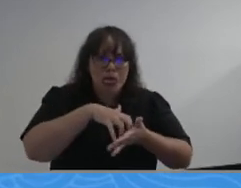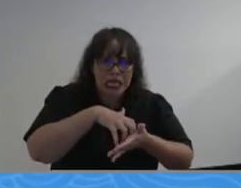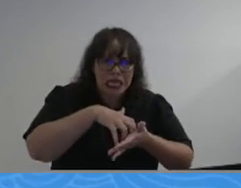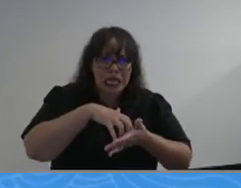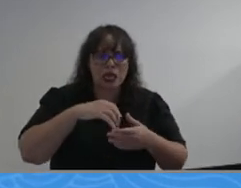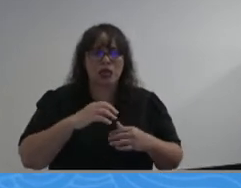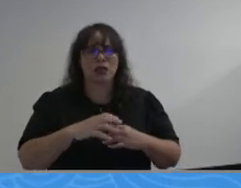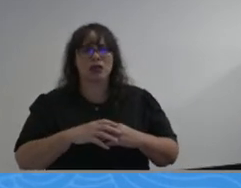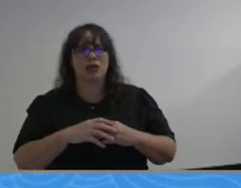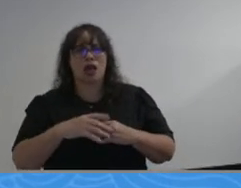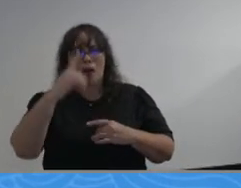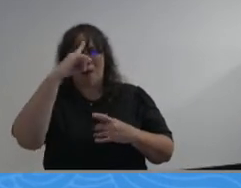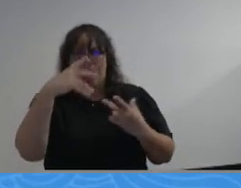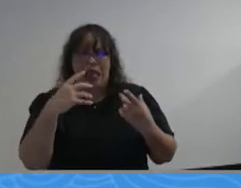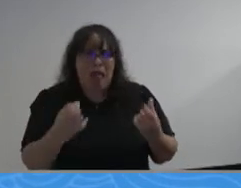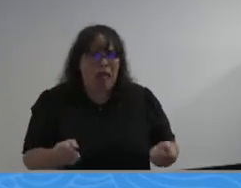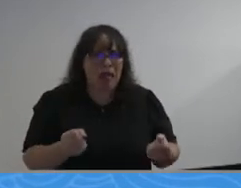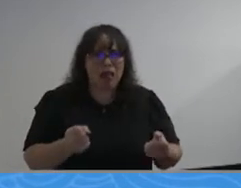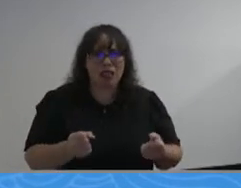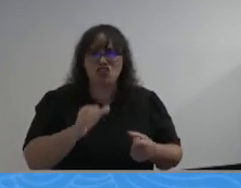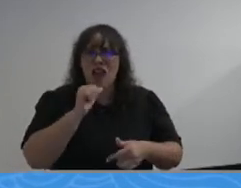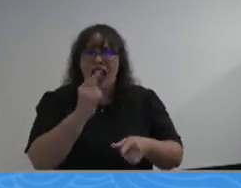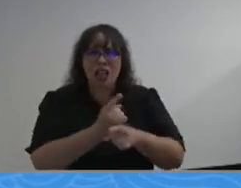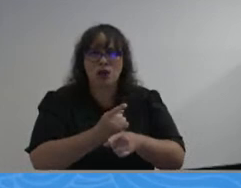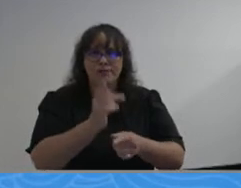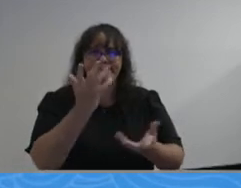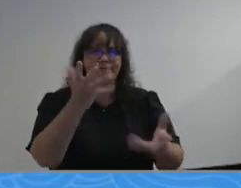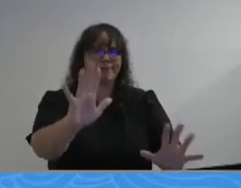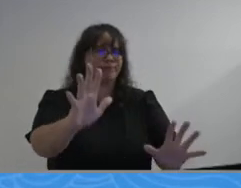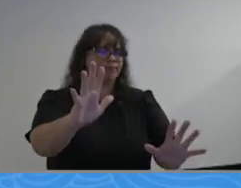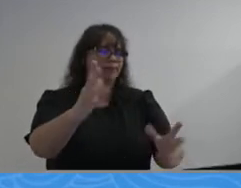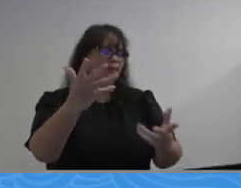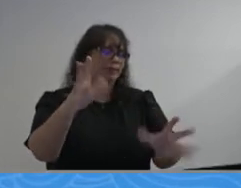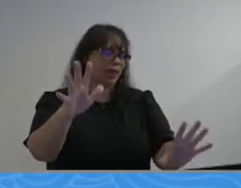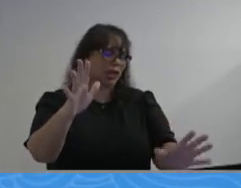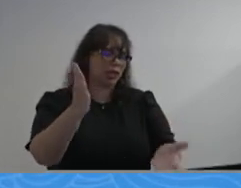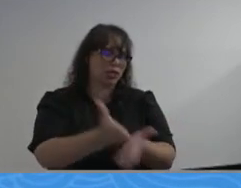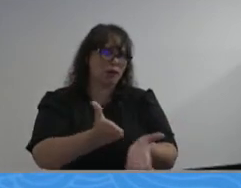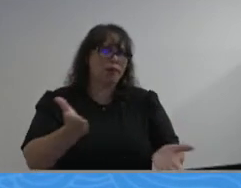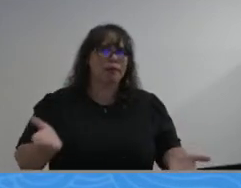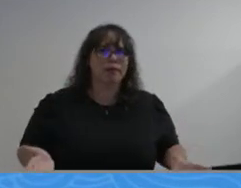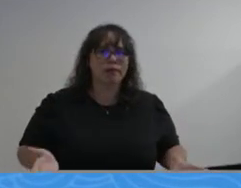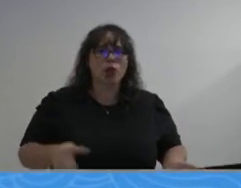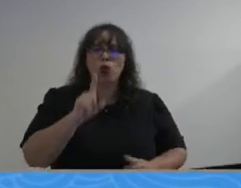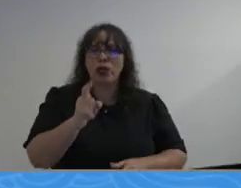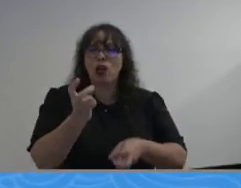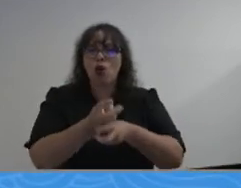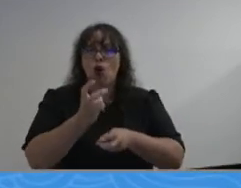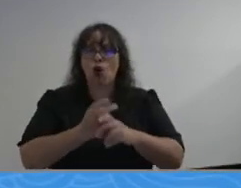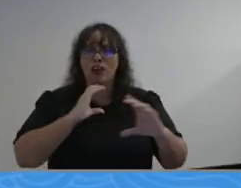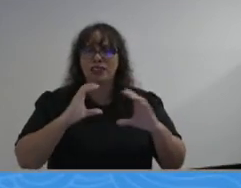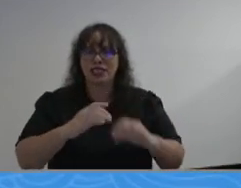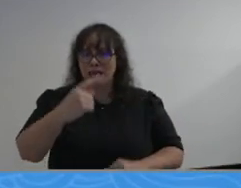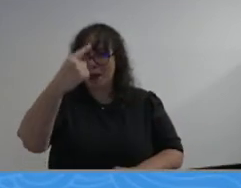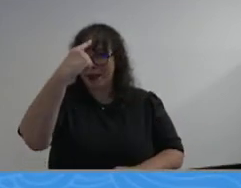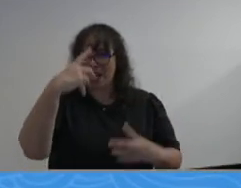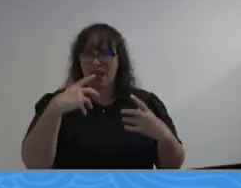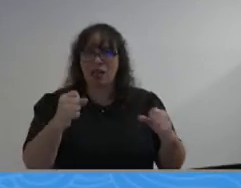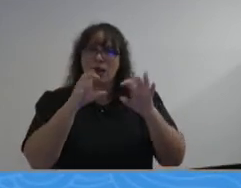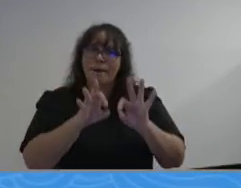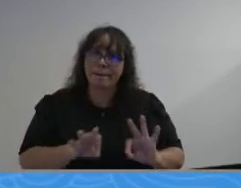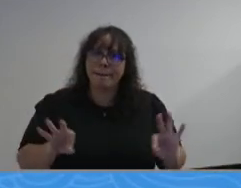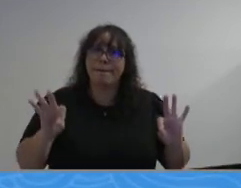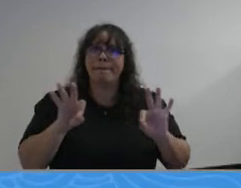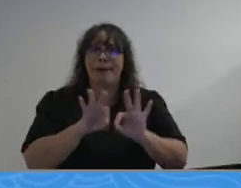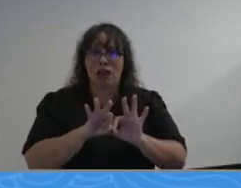saying the mental health challenges makes you somehow inadequate. We've got to stop that. We have to start having hard conversations about the fact that mental health matters